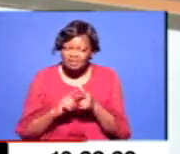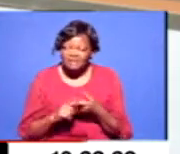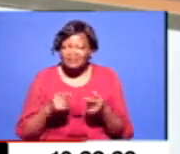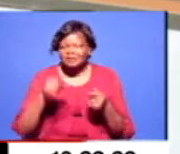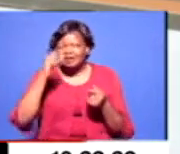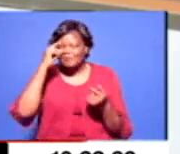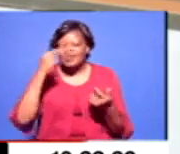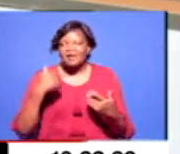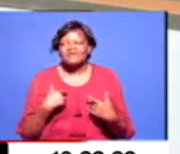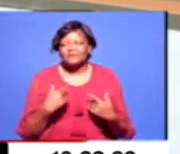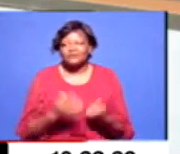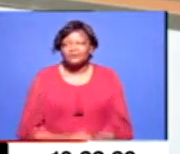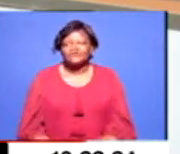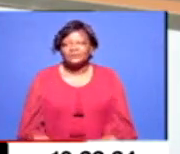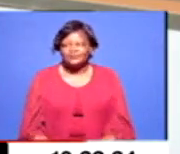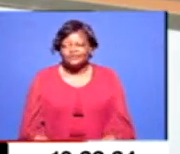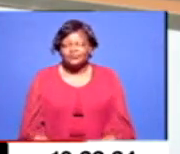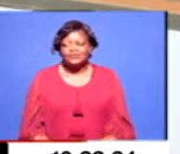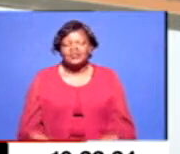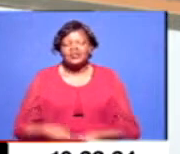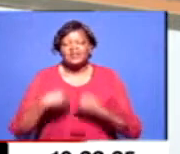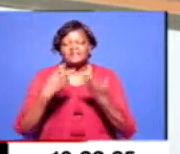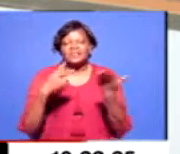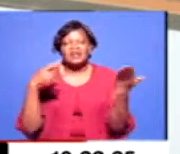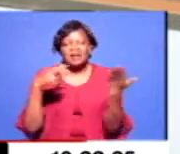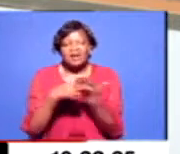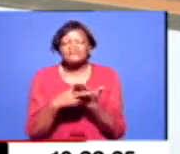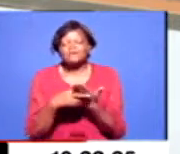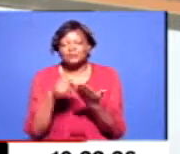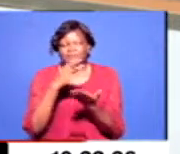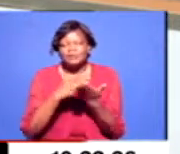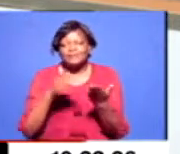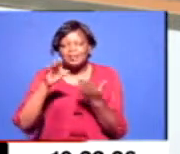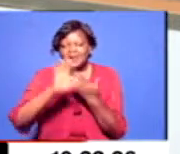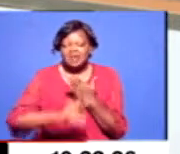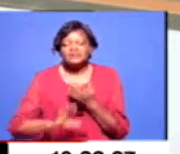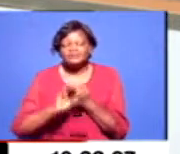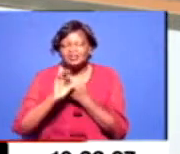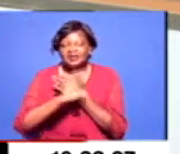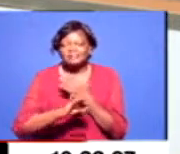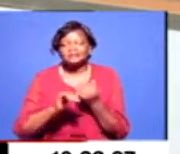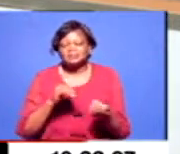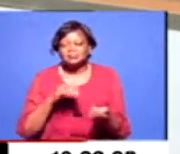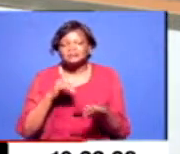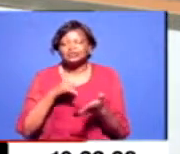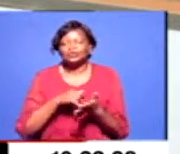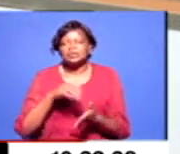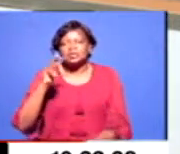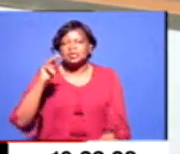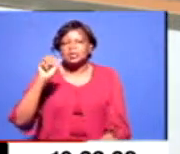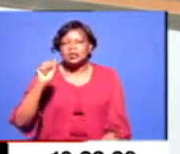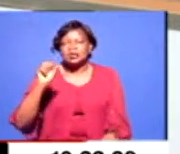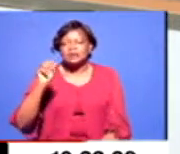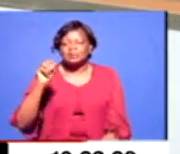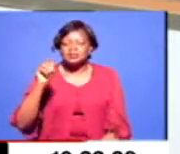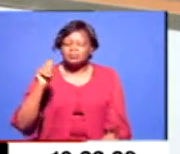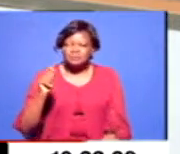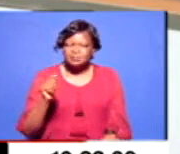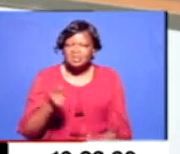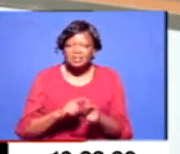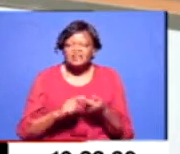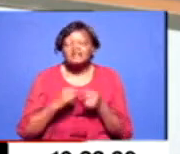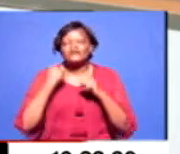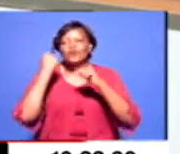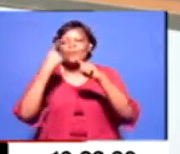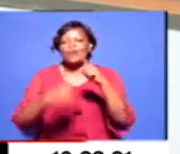fortified and even issued curfew in some parts of the country, Marsabit included. And also our little ones, our form